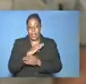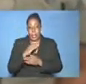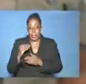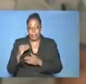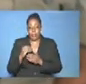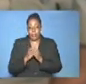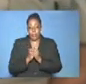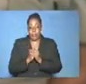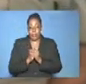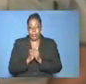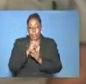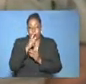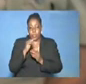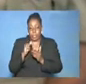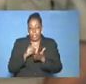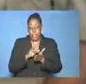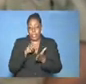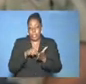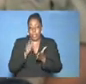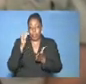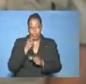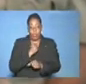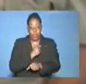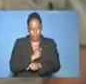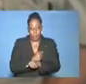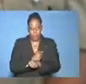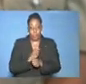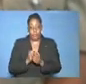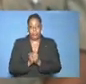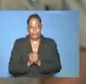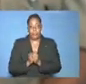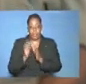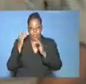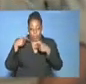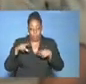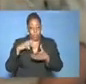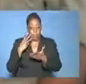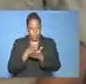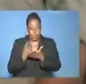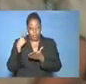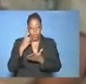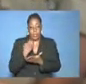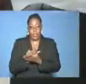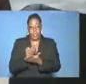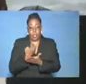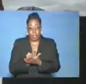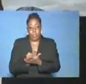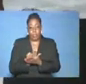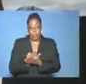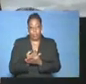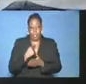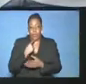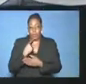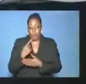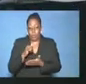And the confidence that he has that this will work. It will all go well for our economy because I'm advised that they